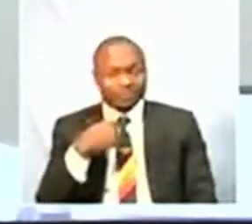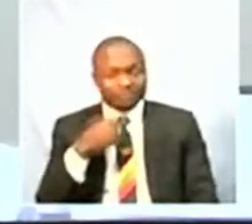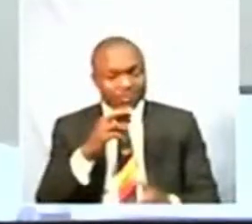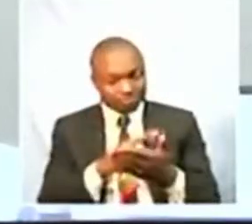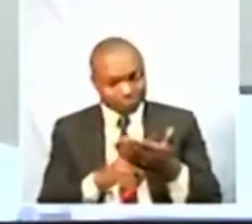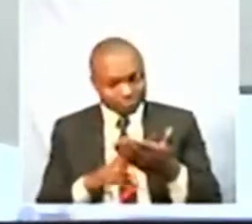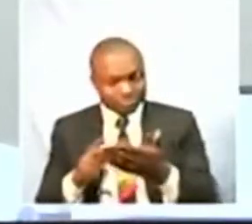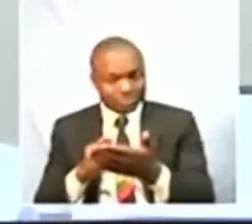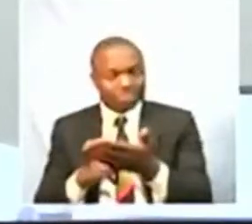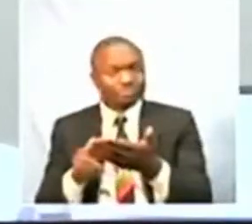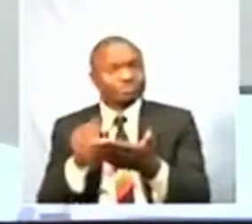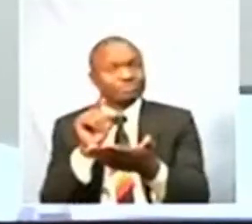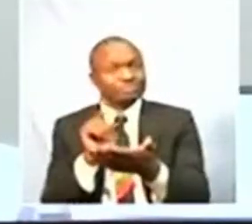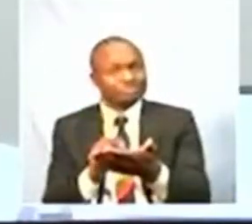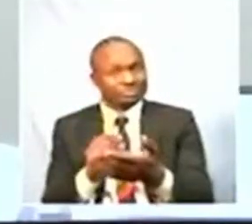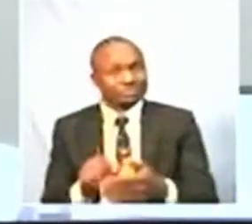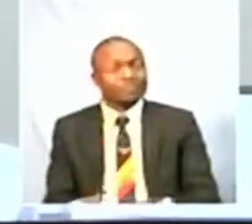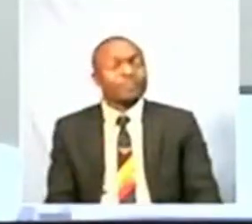this.